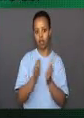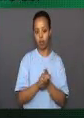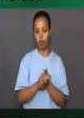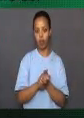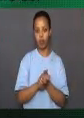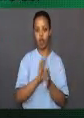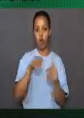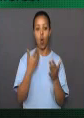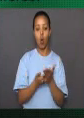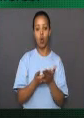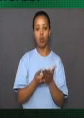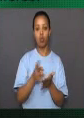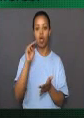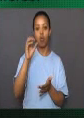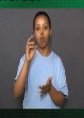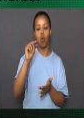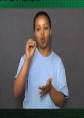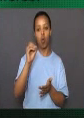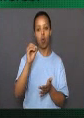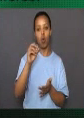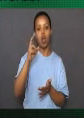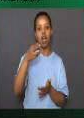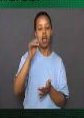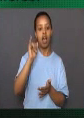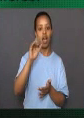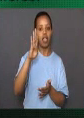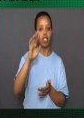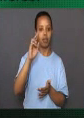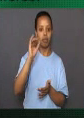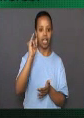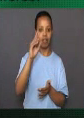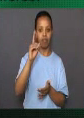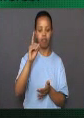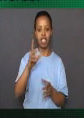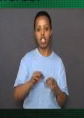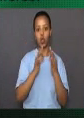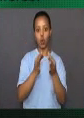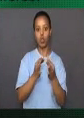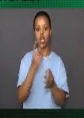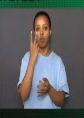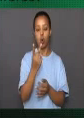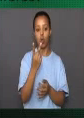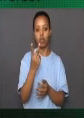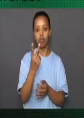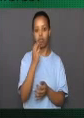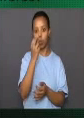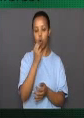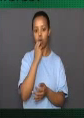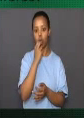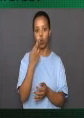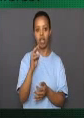Every trait in a monohybrid cross is determined by 2 heritable